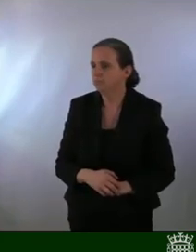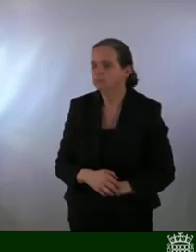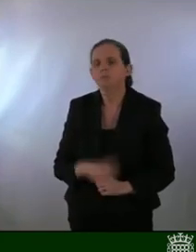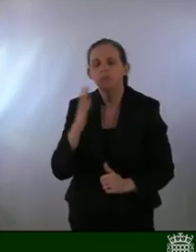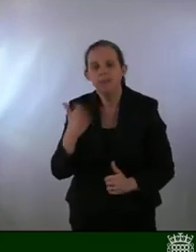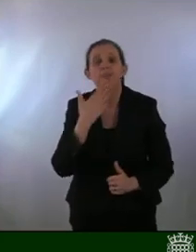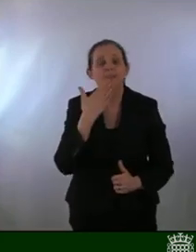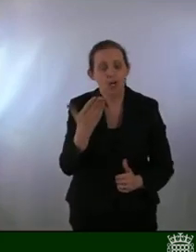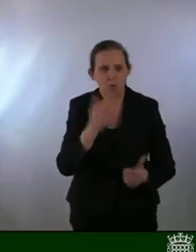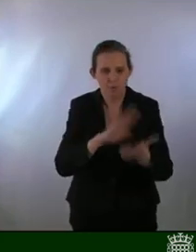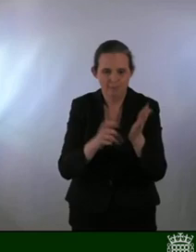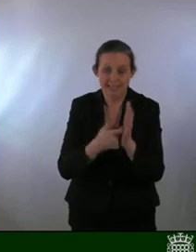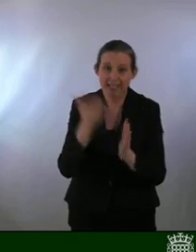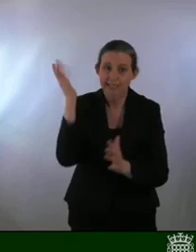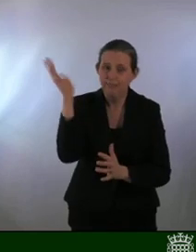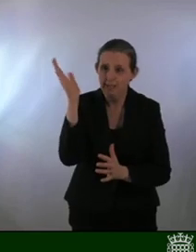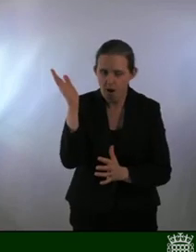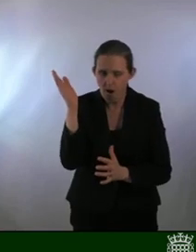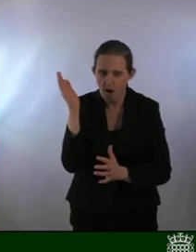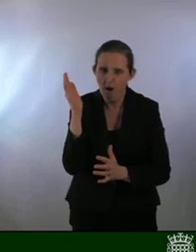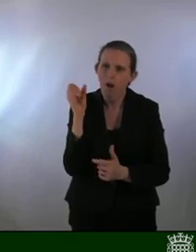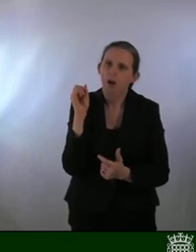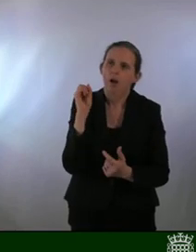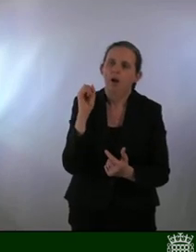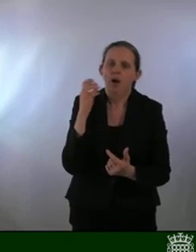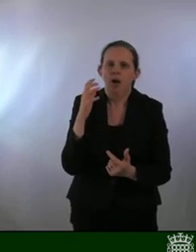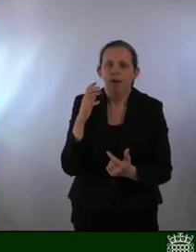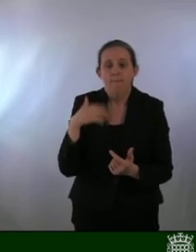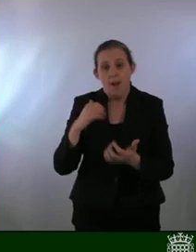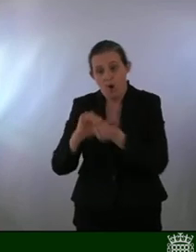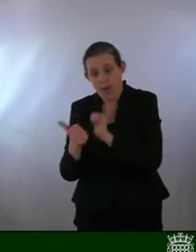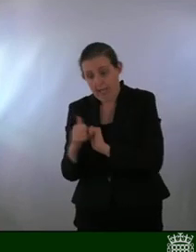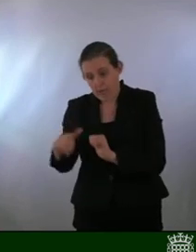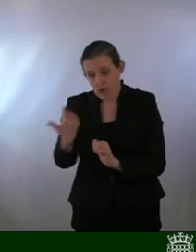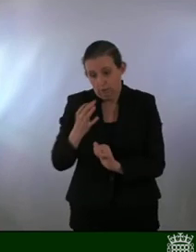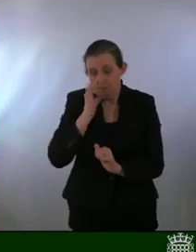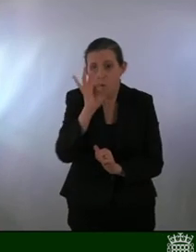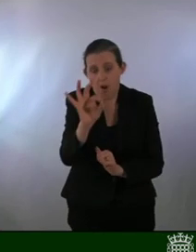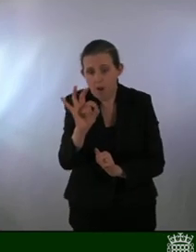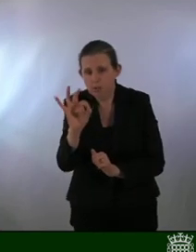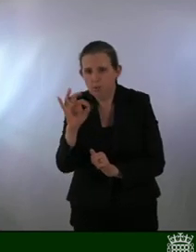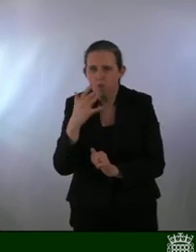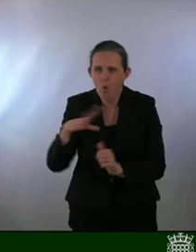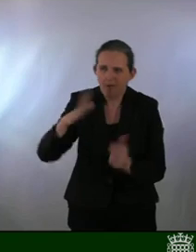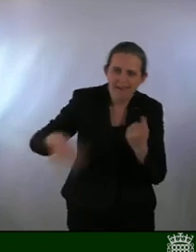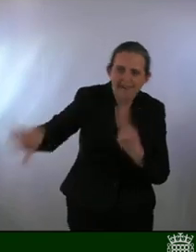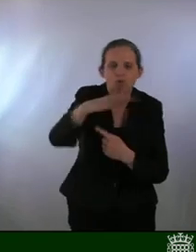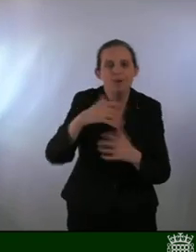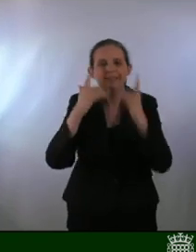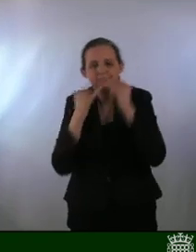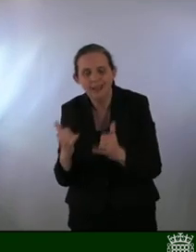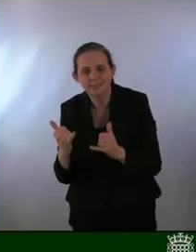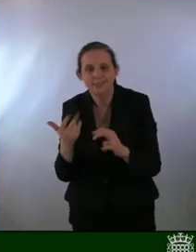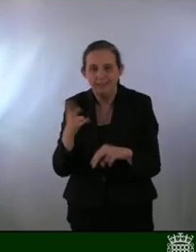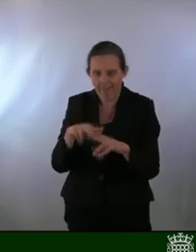earlier, the Secretary of State made it clear he wanted everybody to be tested at home if they had the symptoms. What's the difference